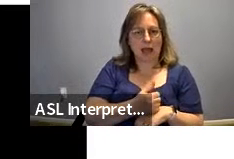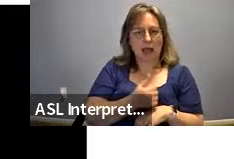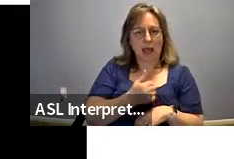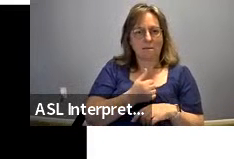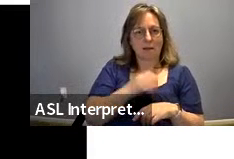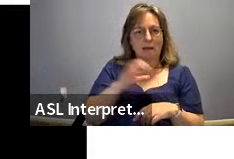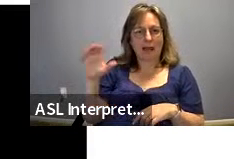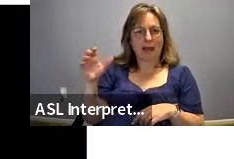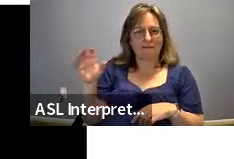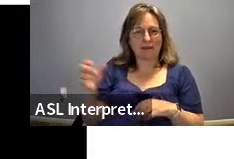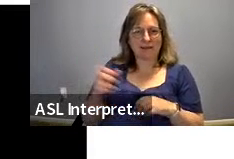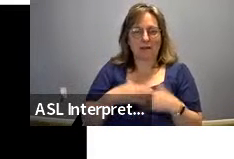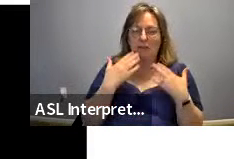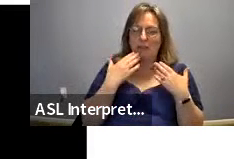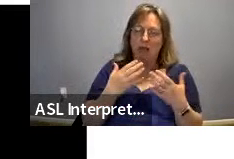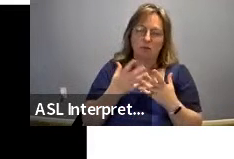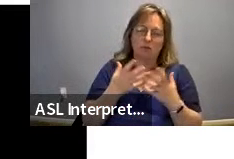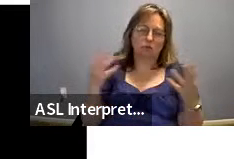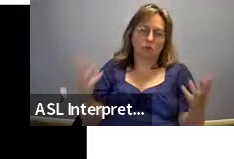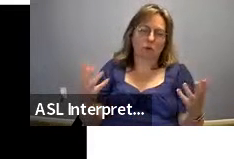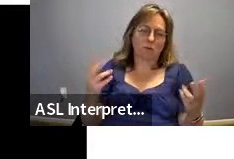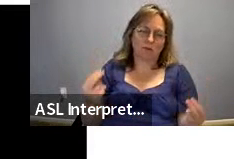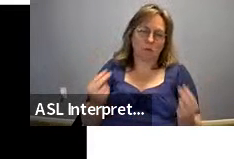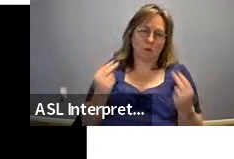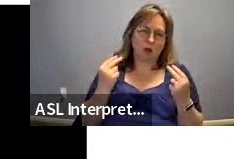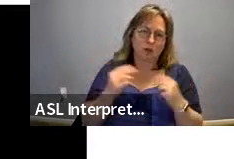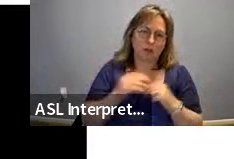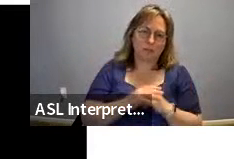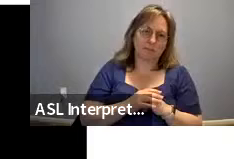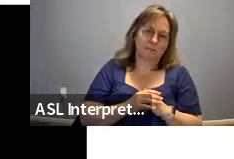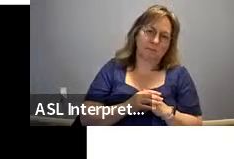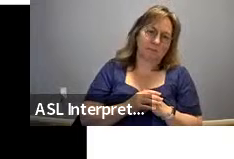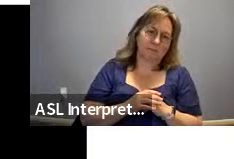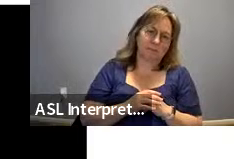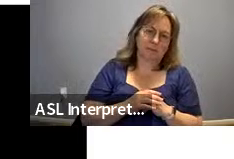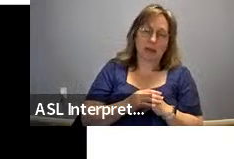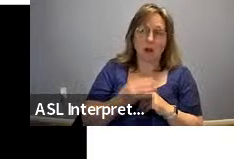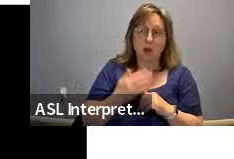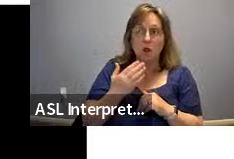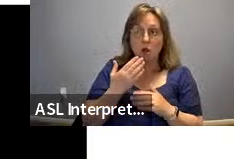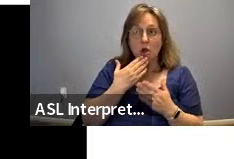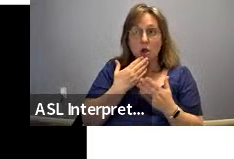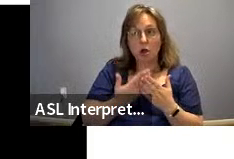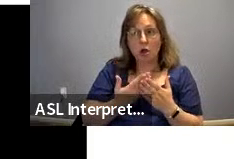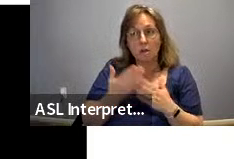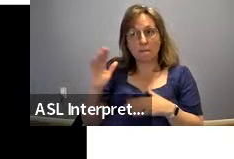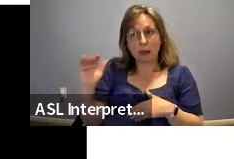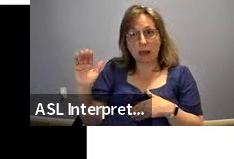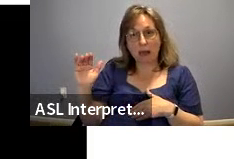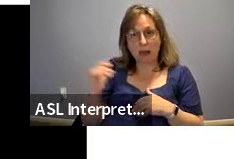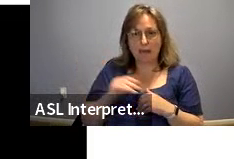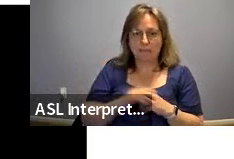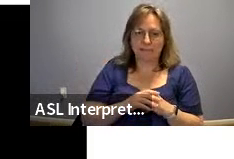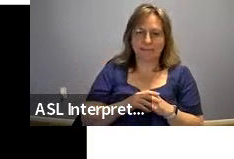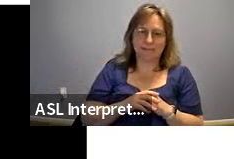account. Thank you so much for watching, and goodbye.